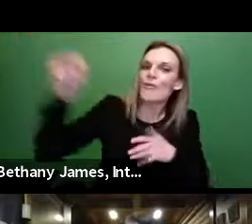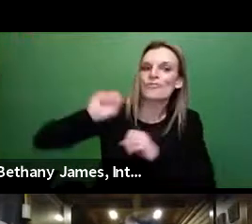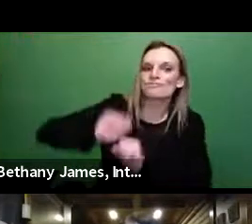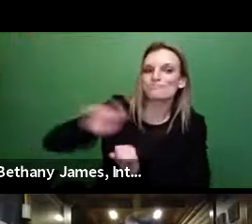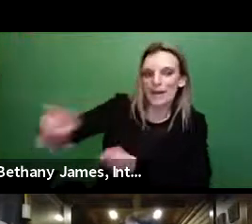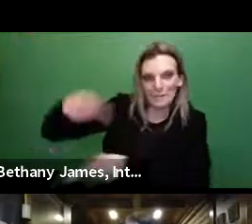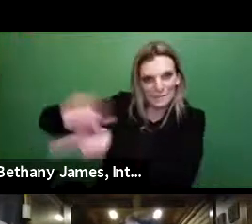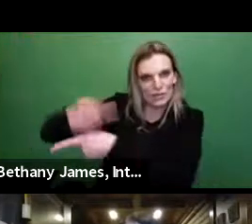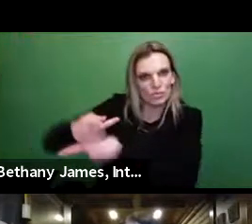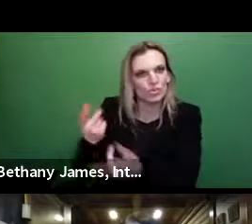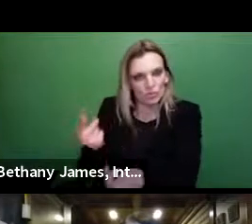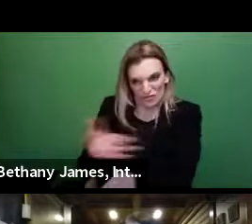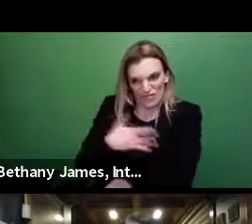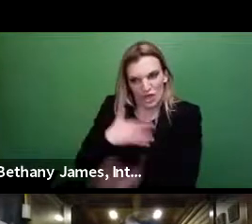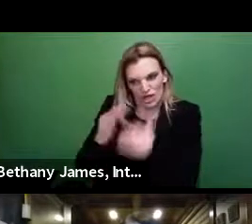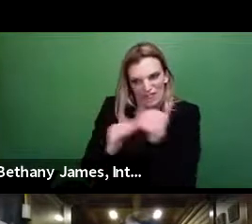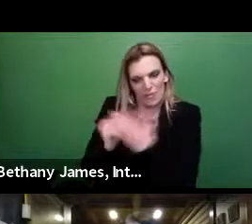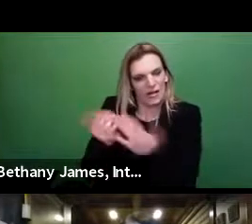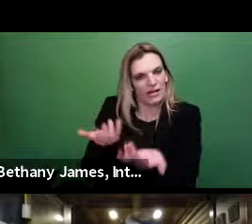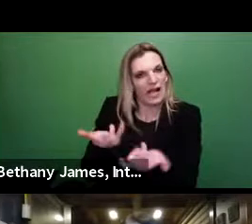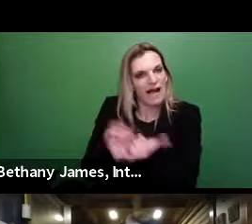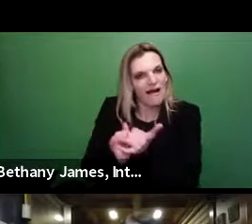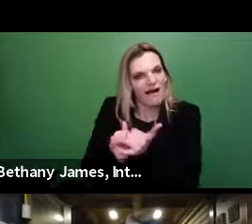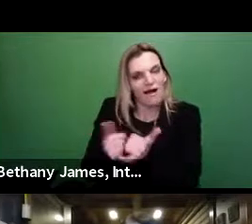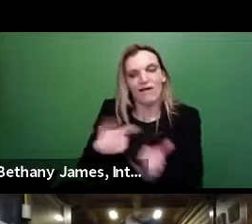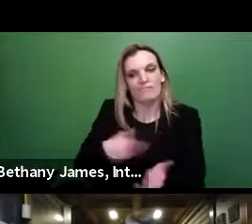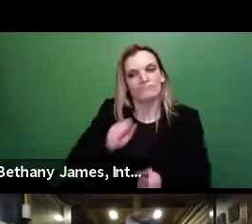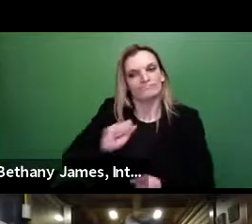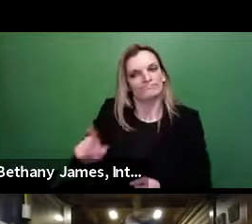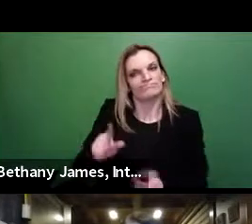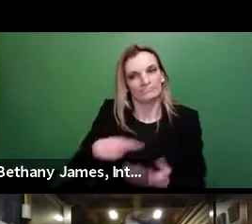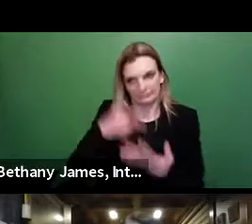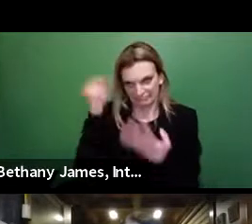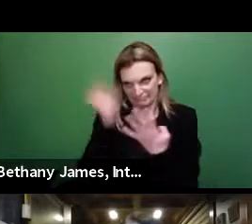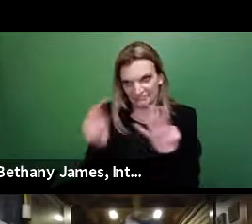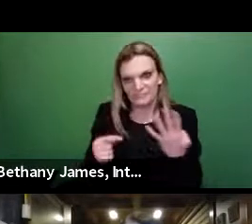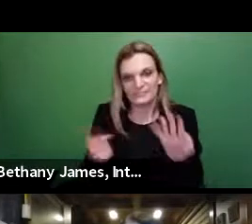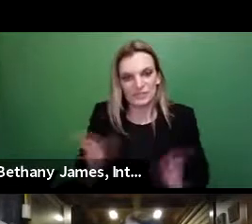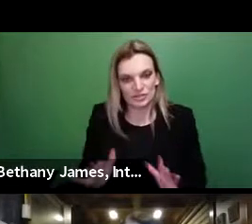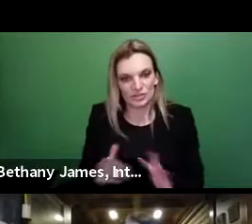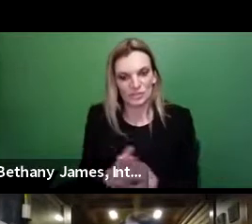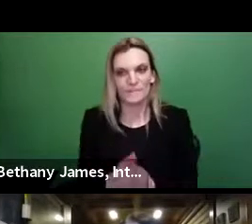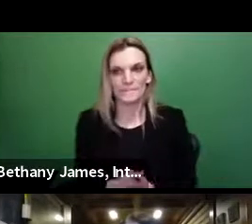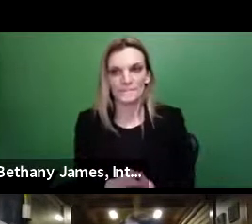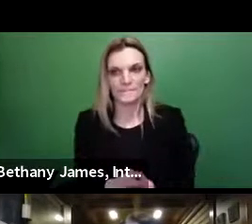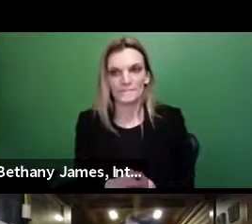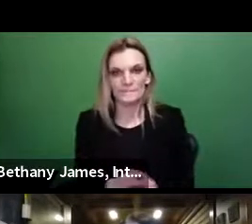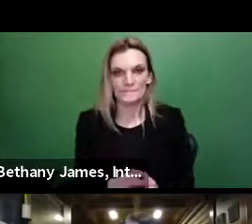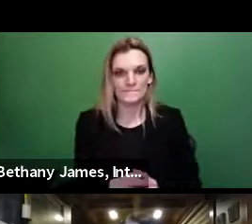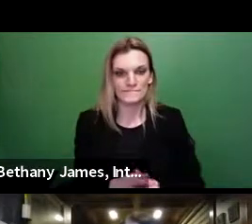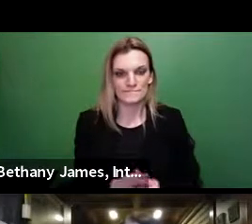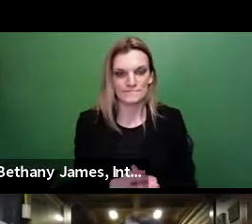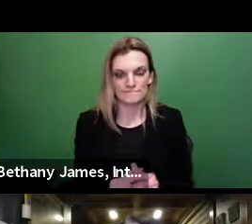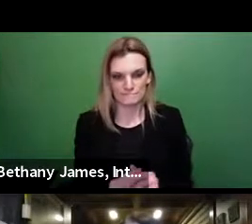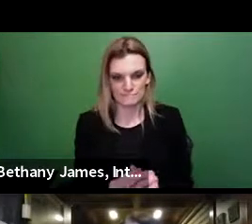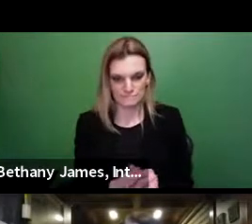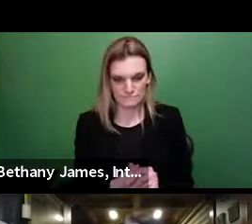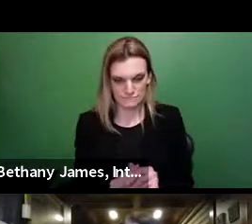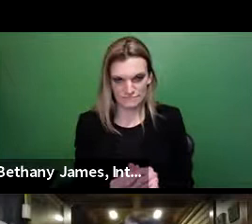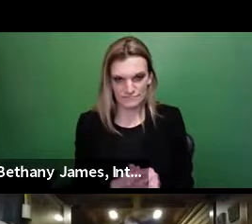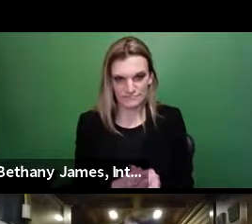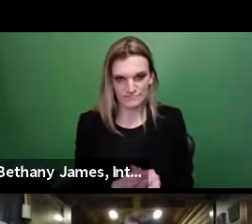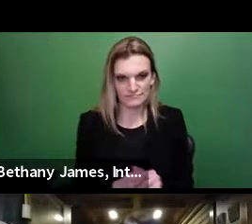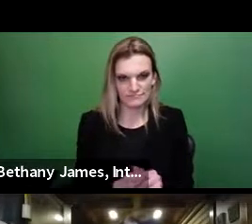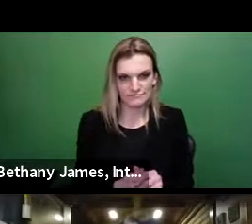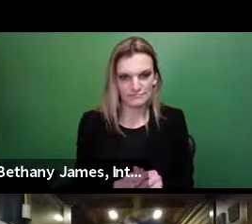again, and then what they would like to see out of childcare overall. And overwhelmingly, and this survey was conducted before